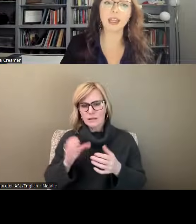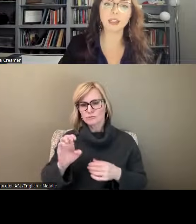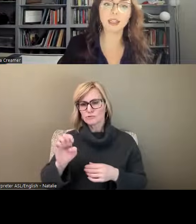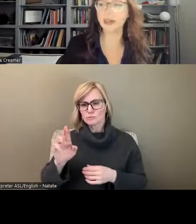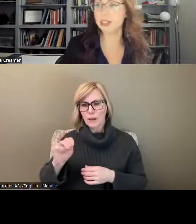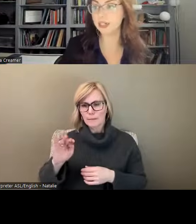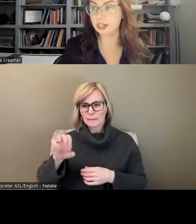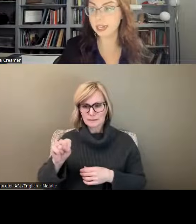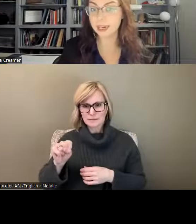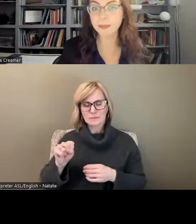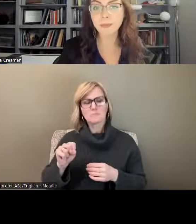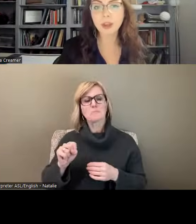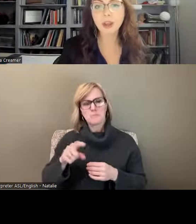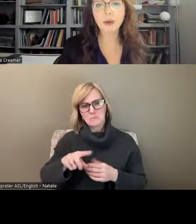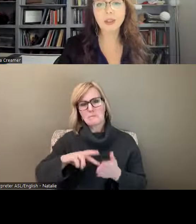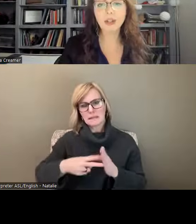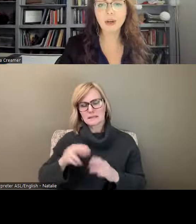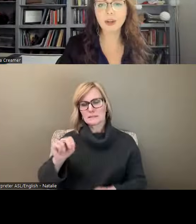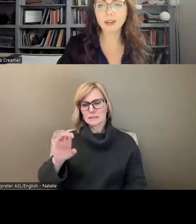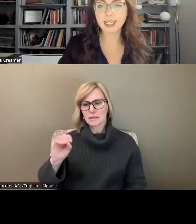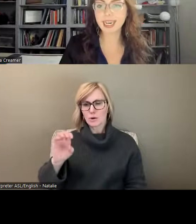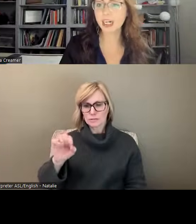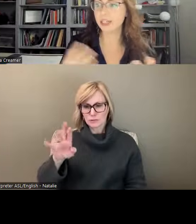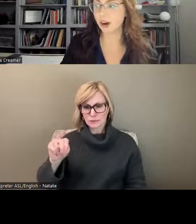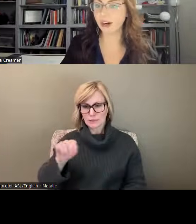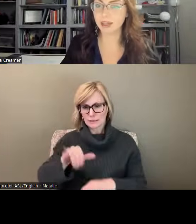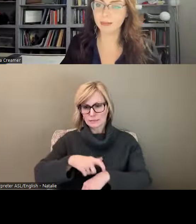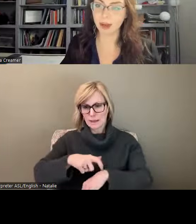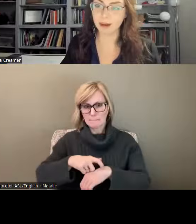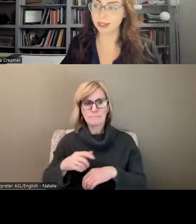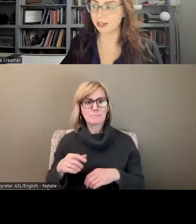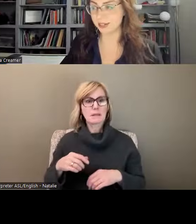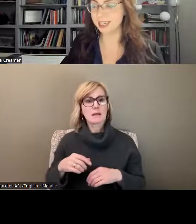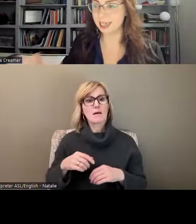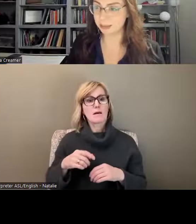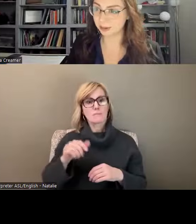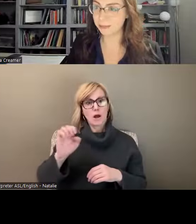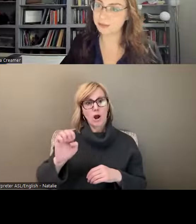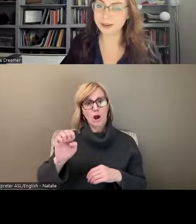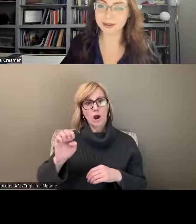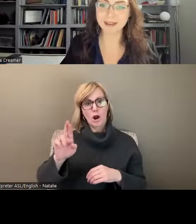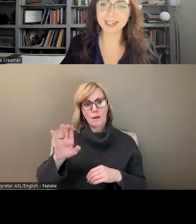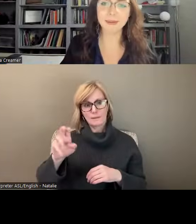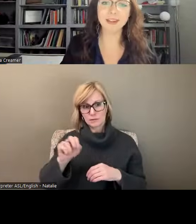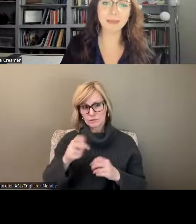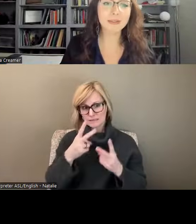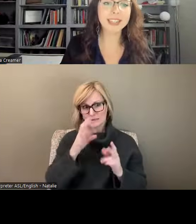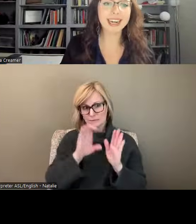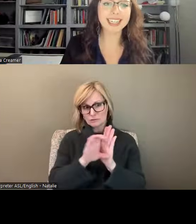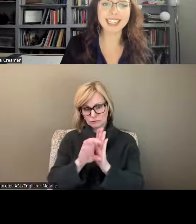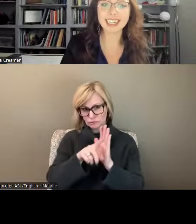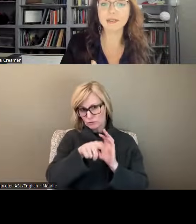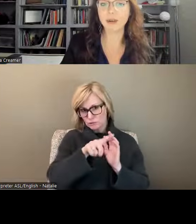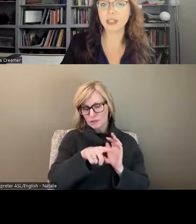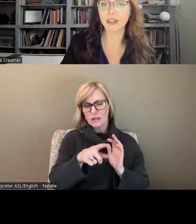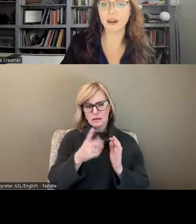that it was likely Neo-Assyrian in date. With the new investigations of Arlim, that you can see some of our photographs here, we have proven that it